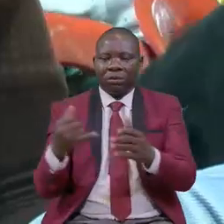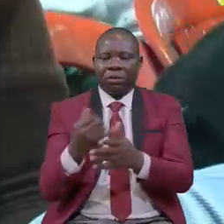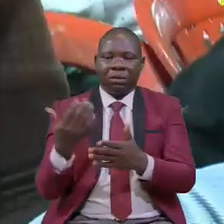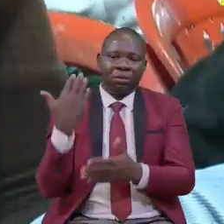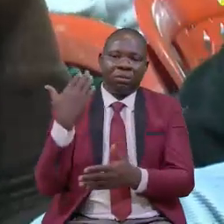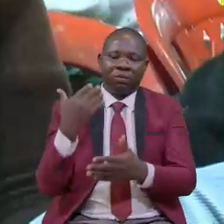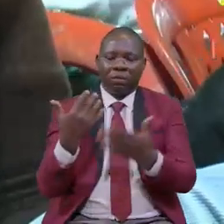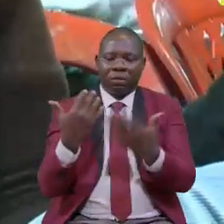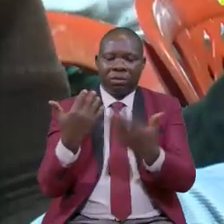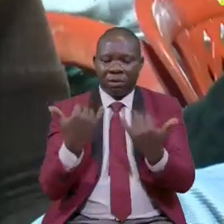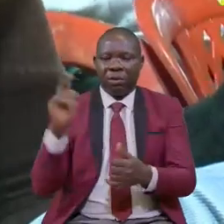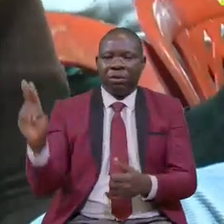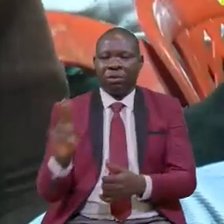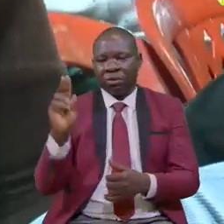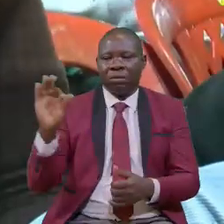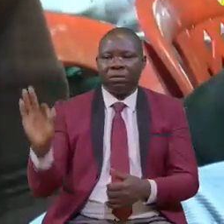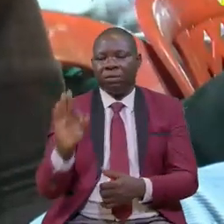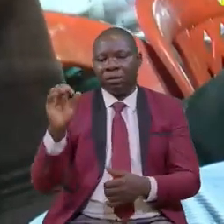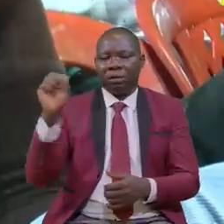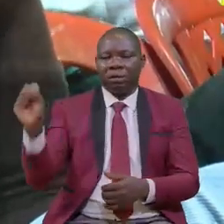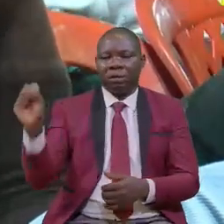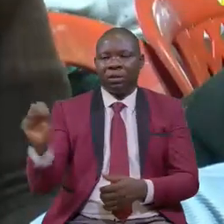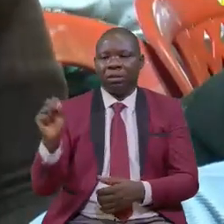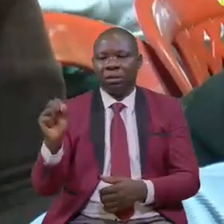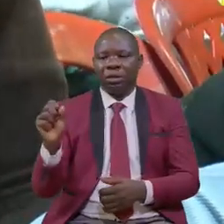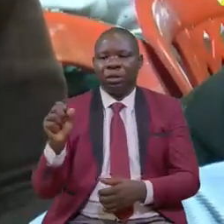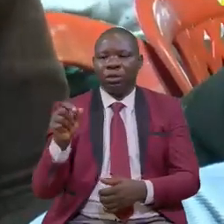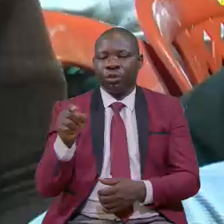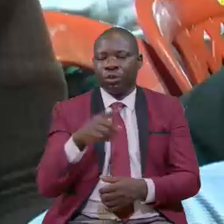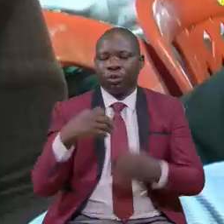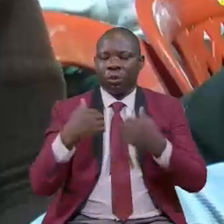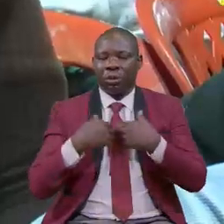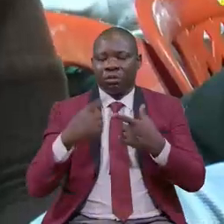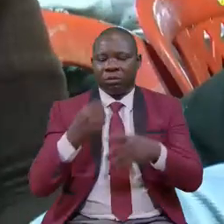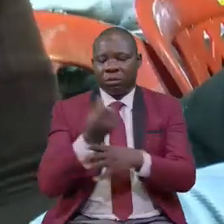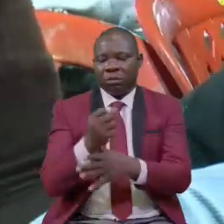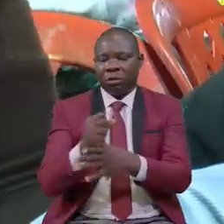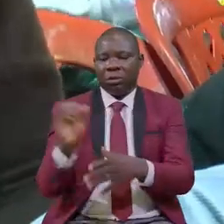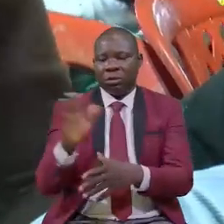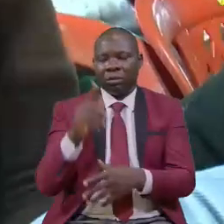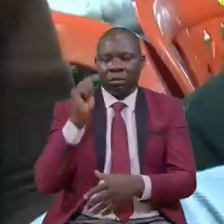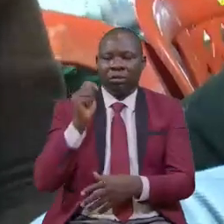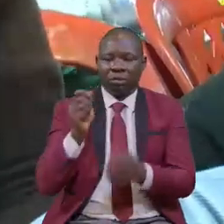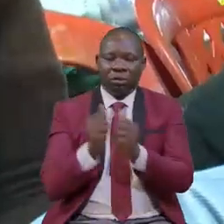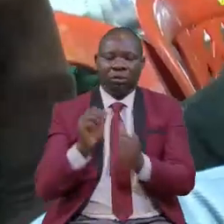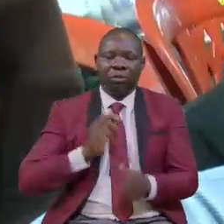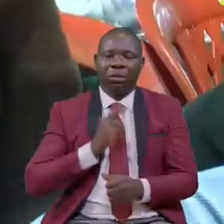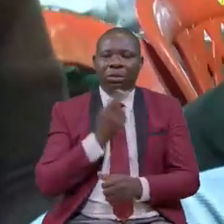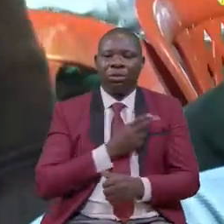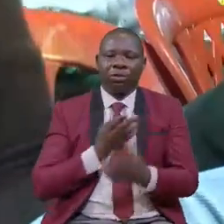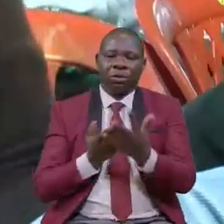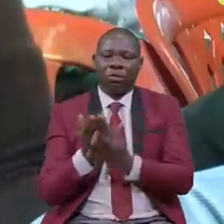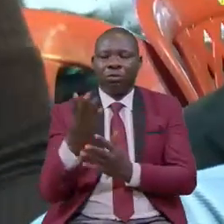Thursday, Friday, Saturday, you need to share your testimony with us via the WhatsApp